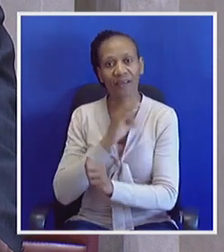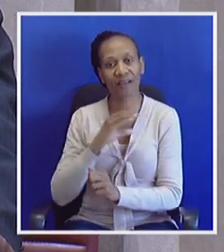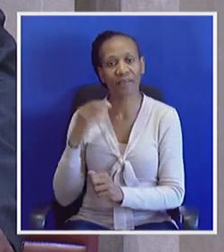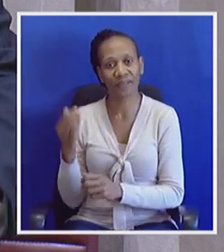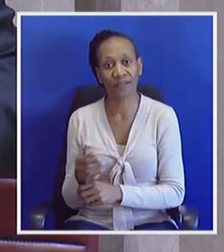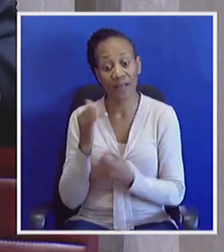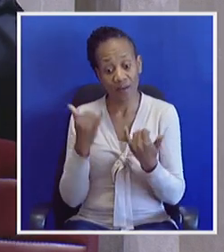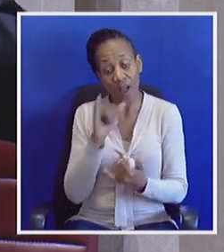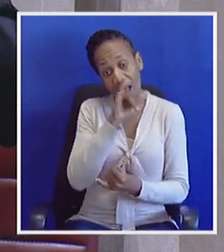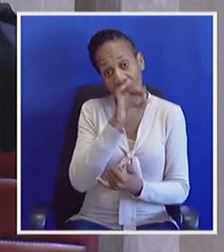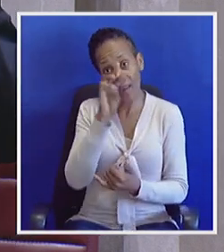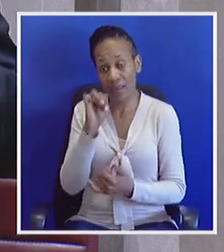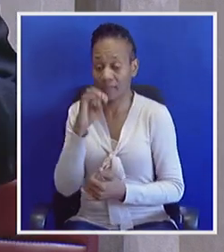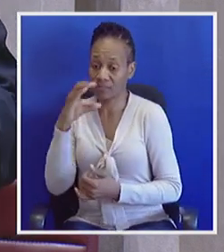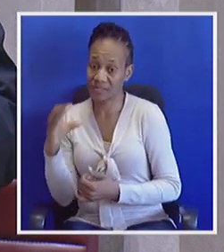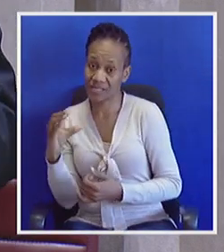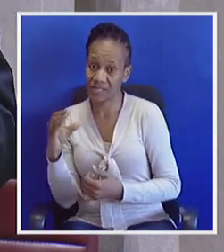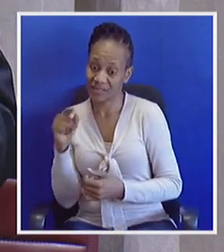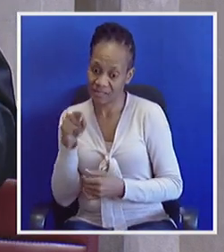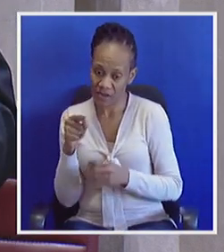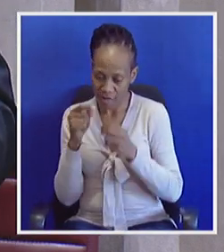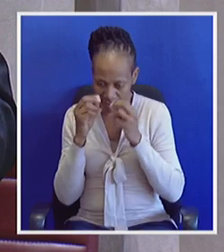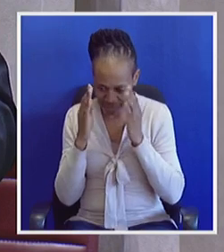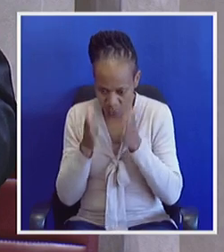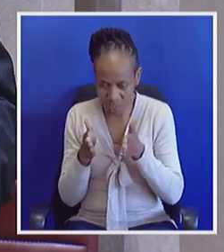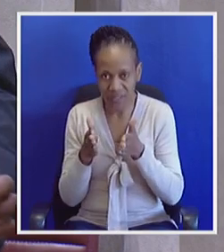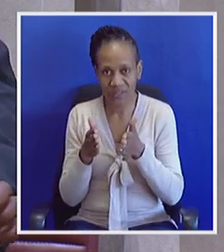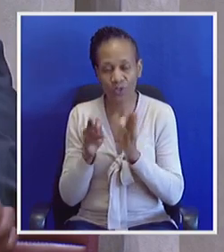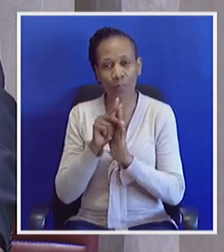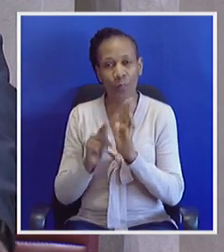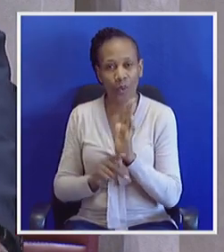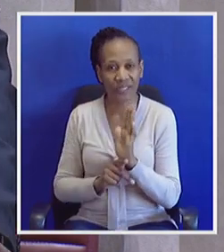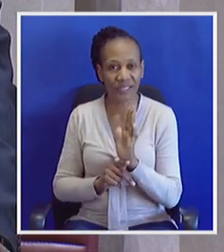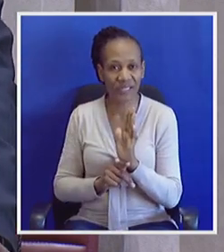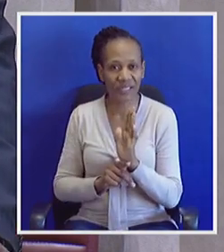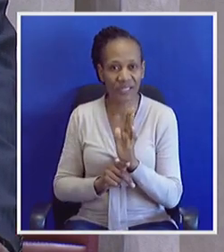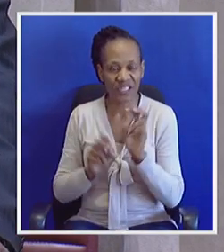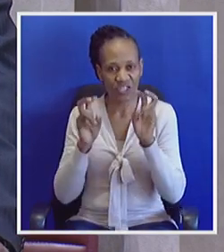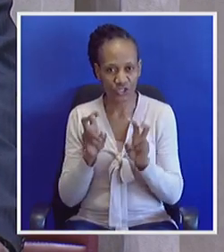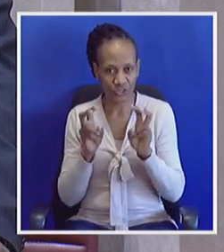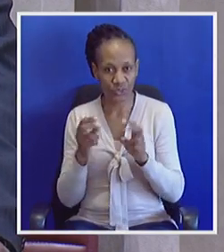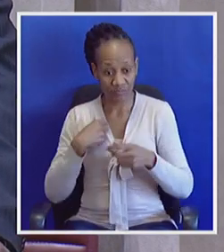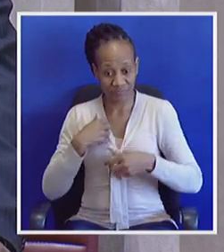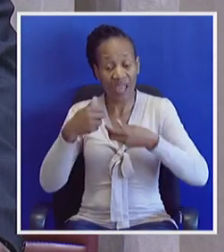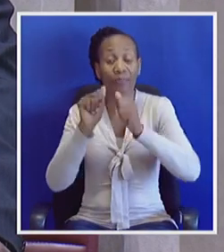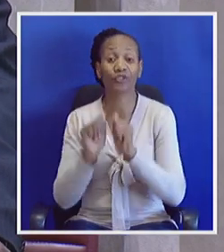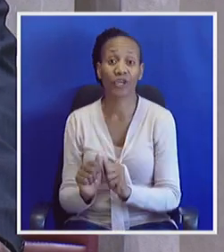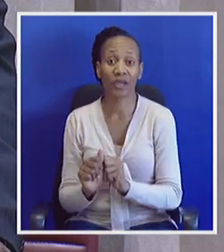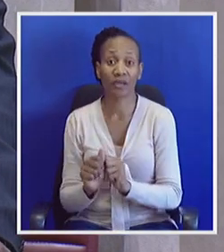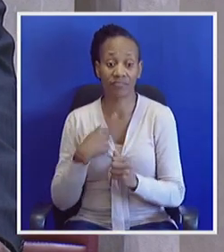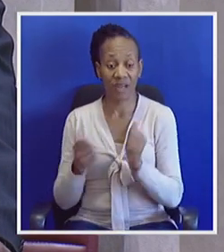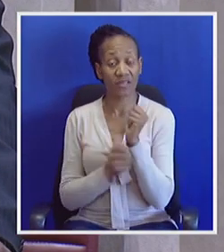IMC deals with broad policy matters. That's the IMC that I chair as deputy